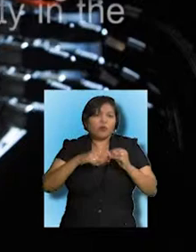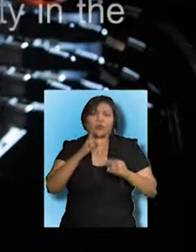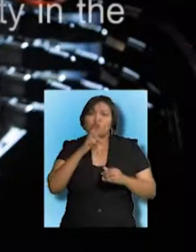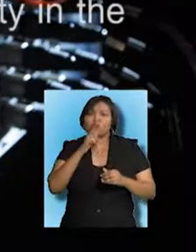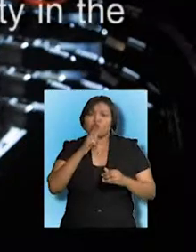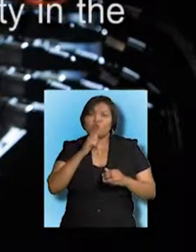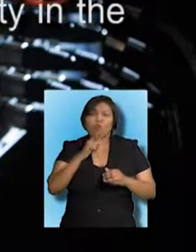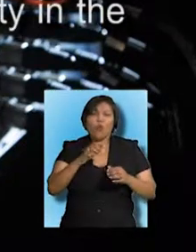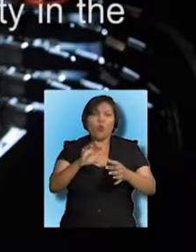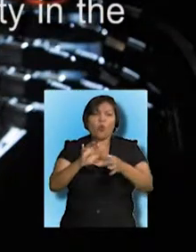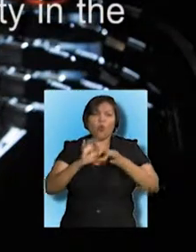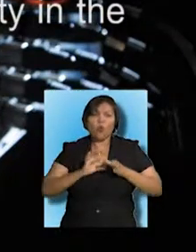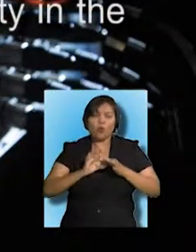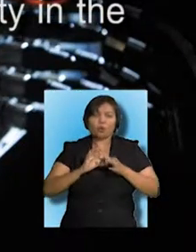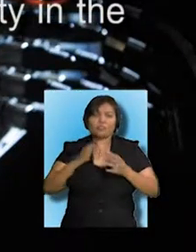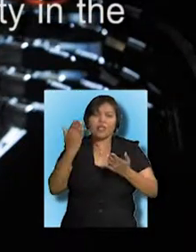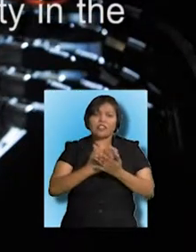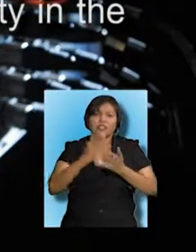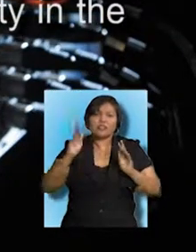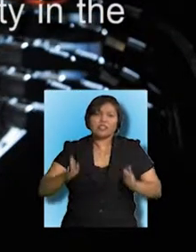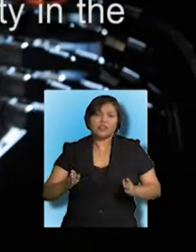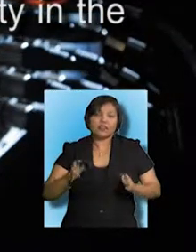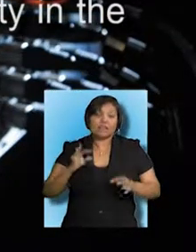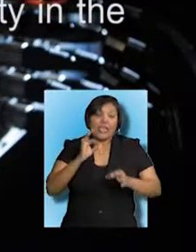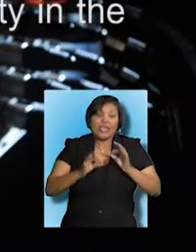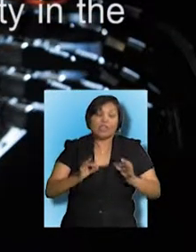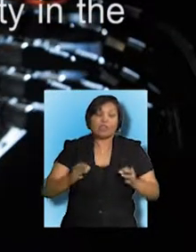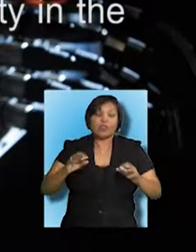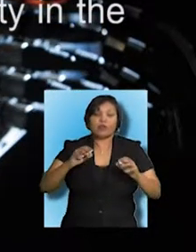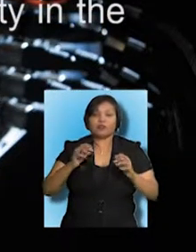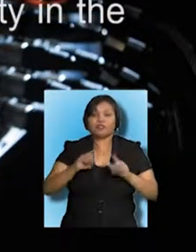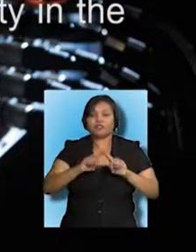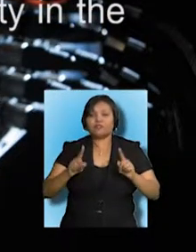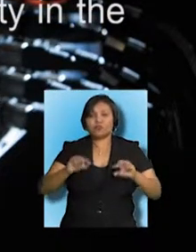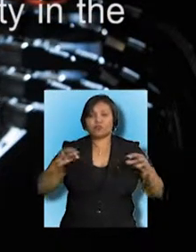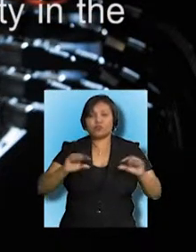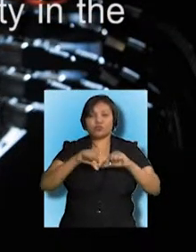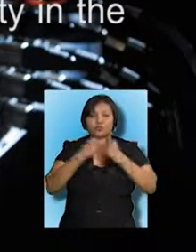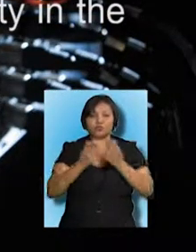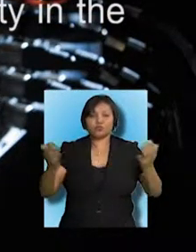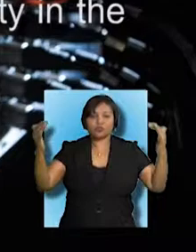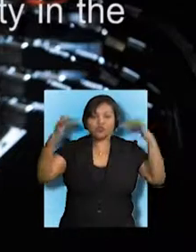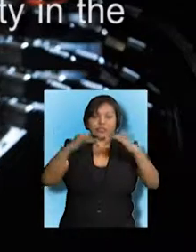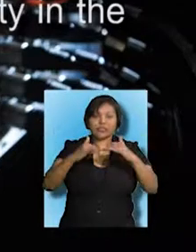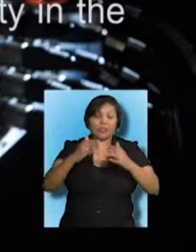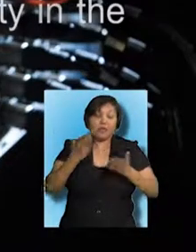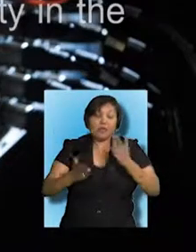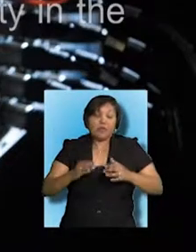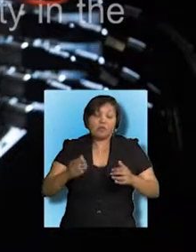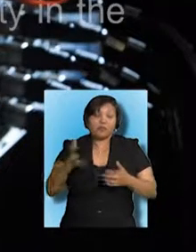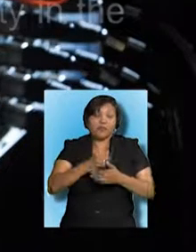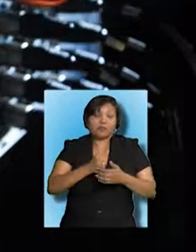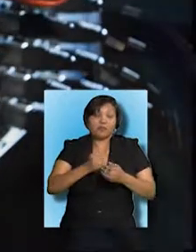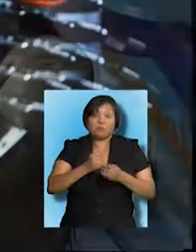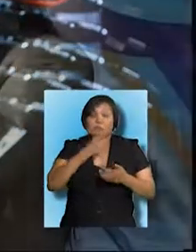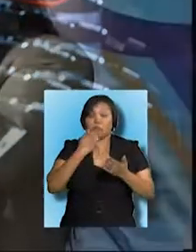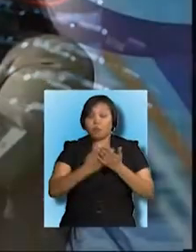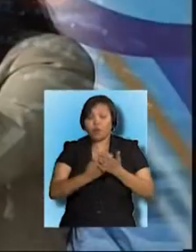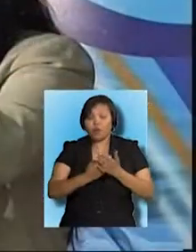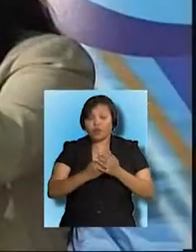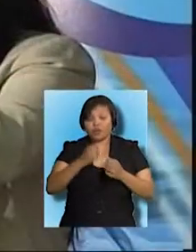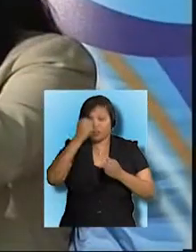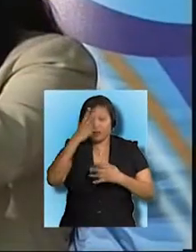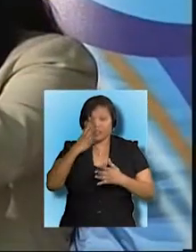Could consolidation provide citizens more volume, choice, quality, and objectivity in the news? Ms.